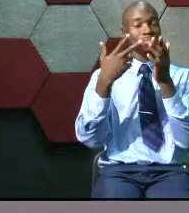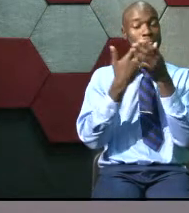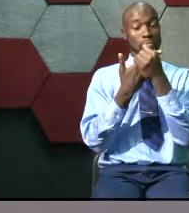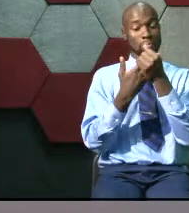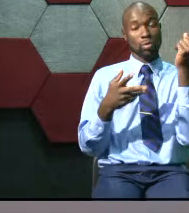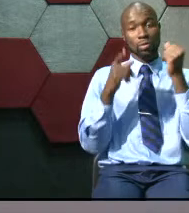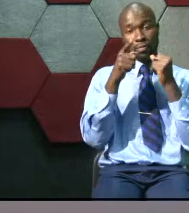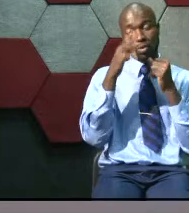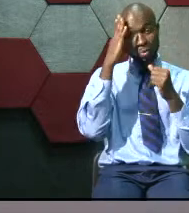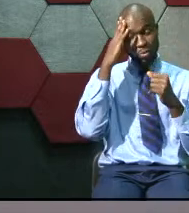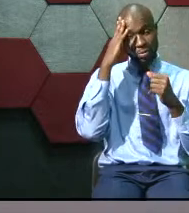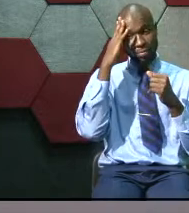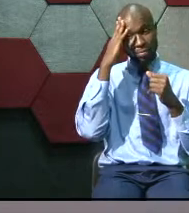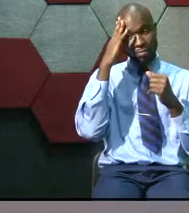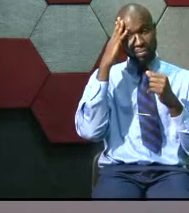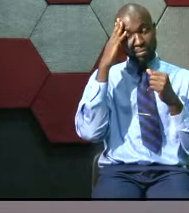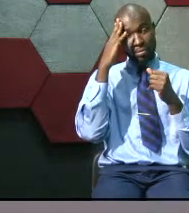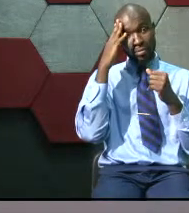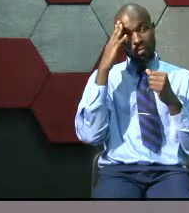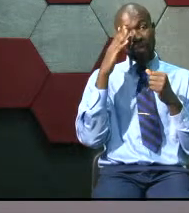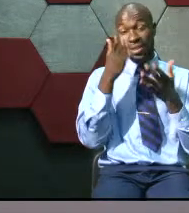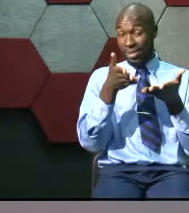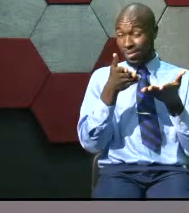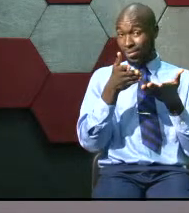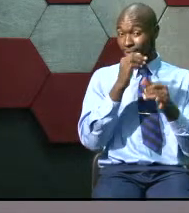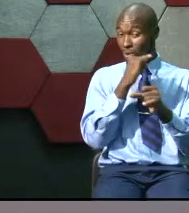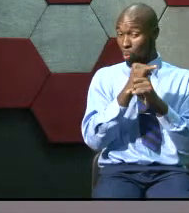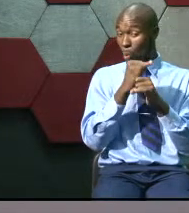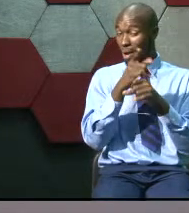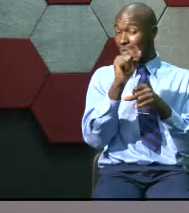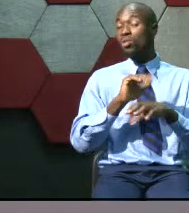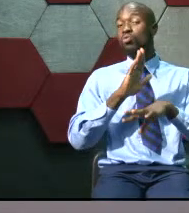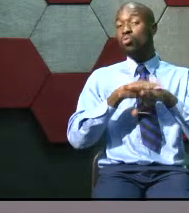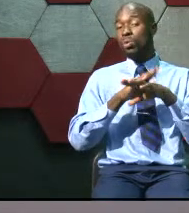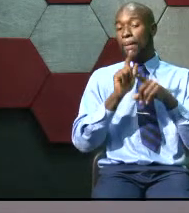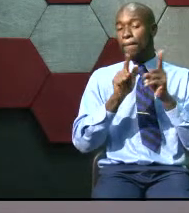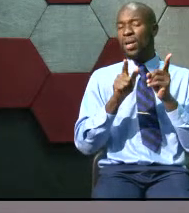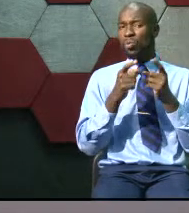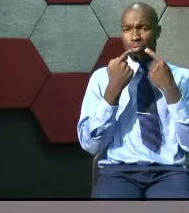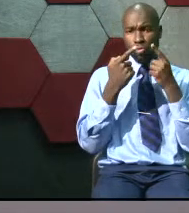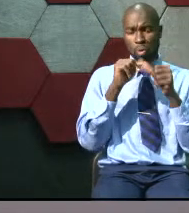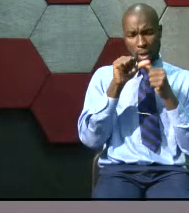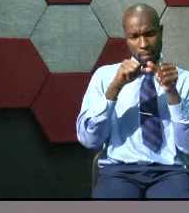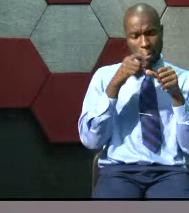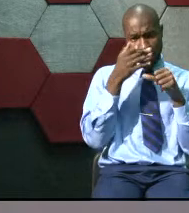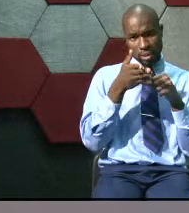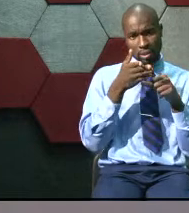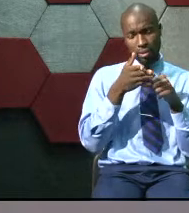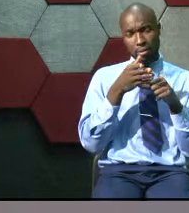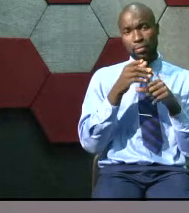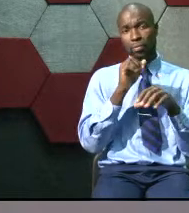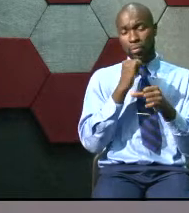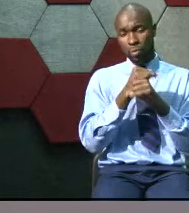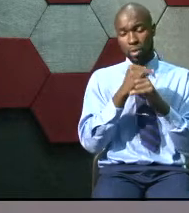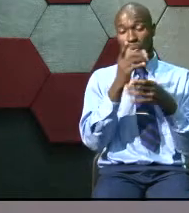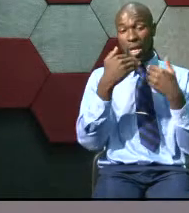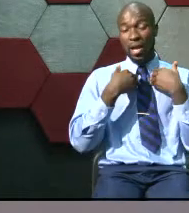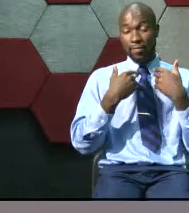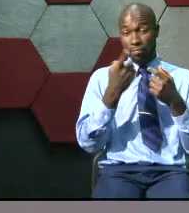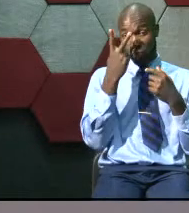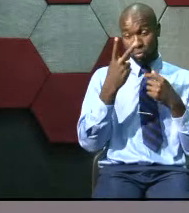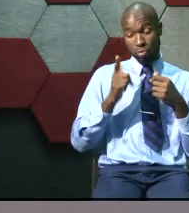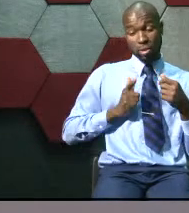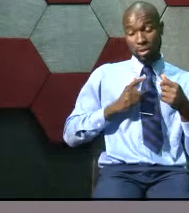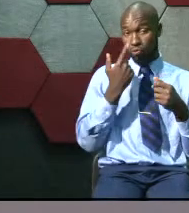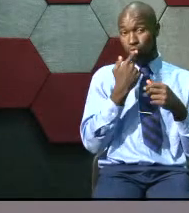you. What the project was incredible, but we'll talk about the project. I just want to mention that, these are two ladies who